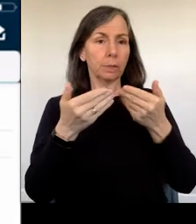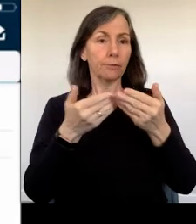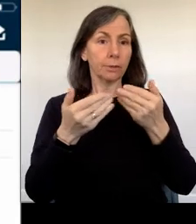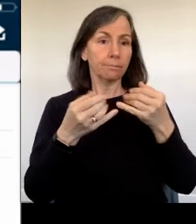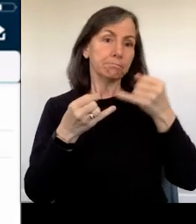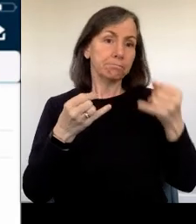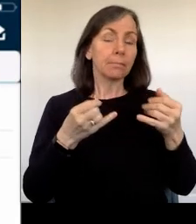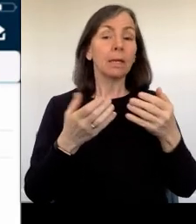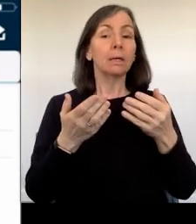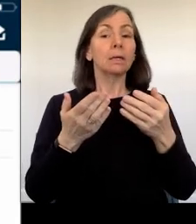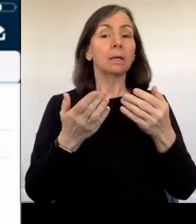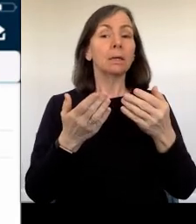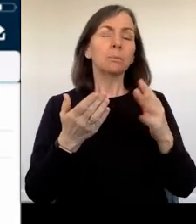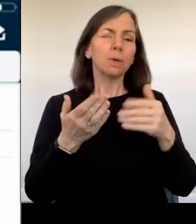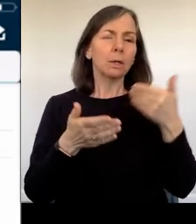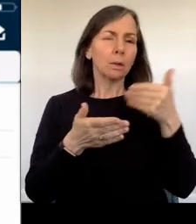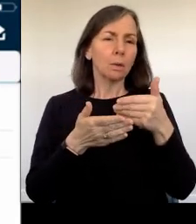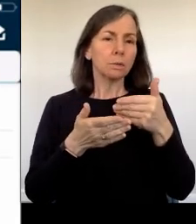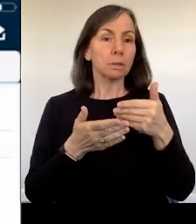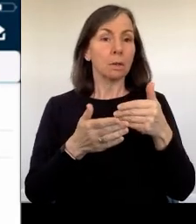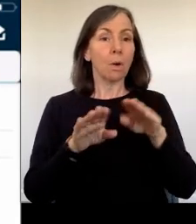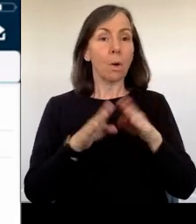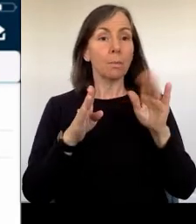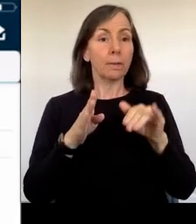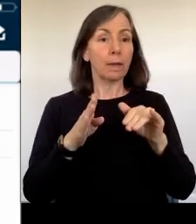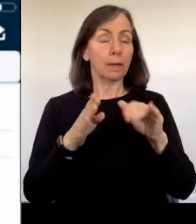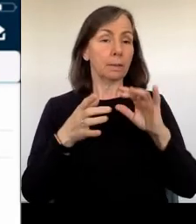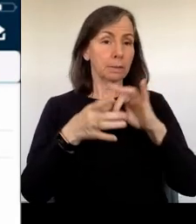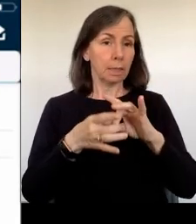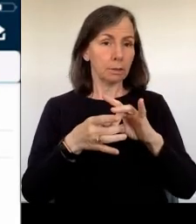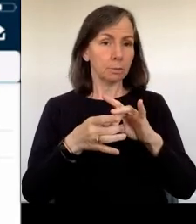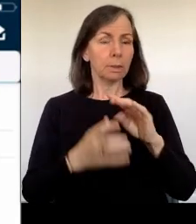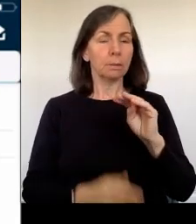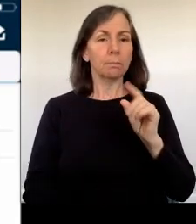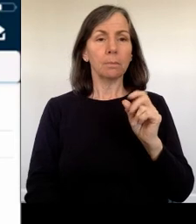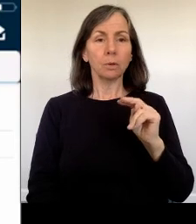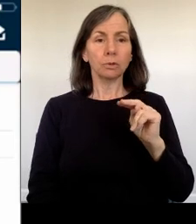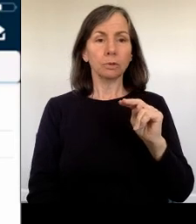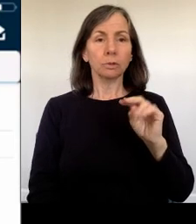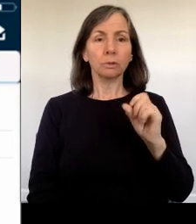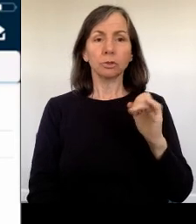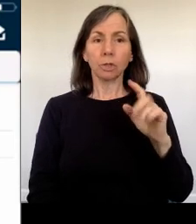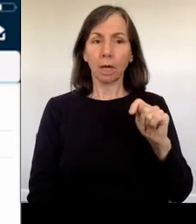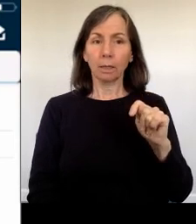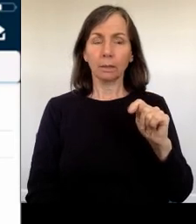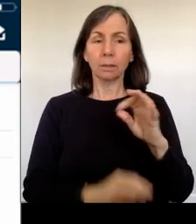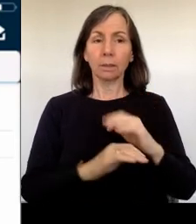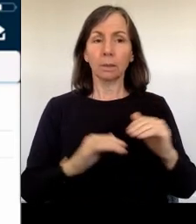It says, open the attachment motion shot picture, find an equation in Notability.